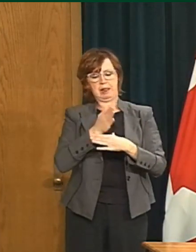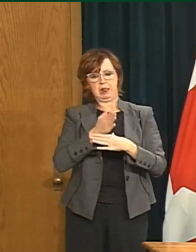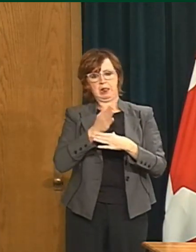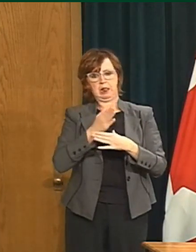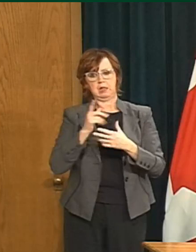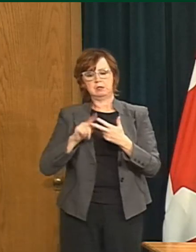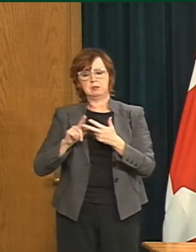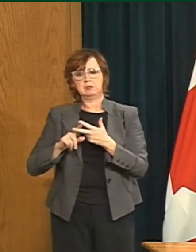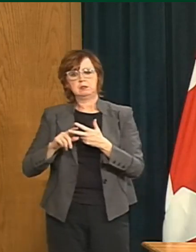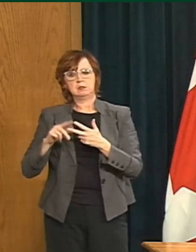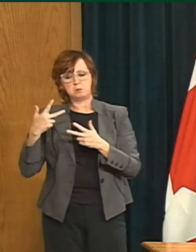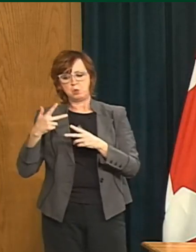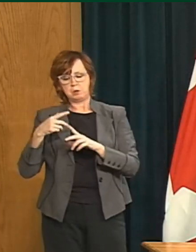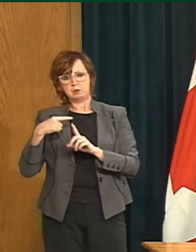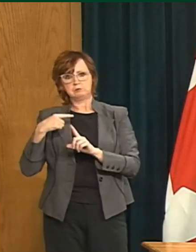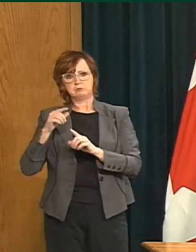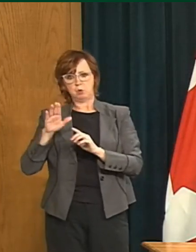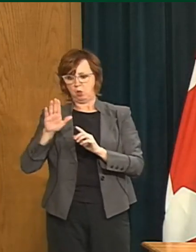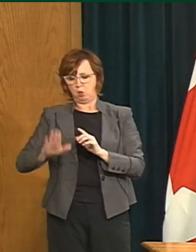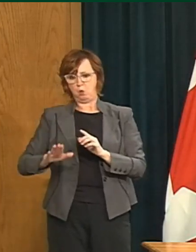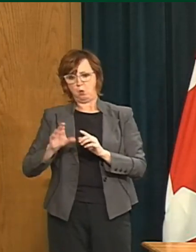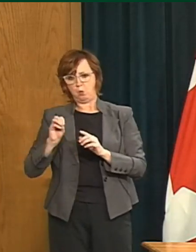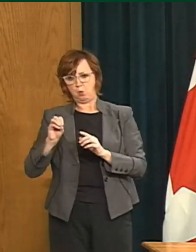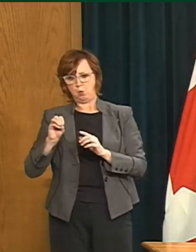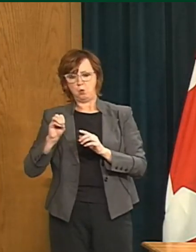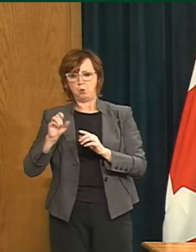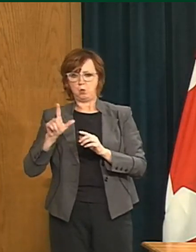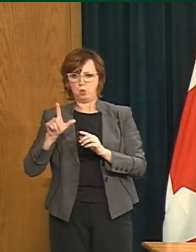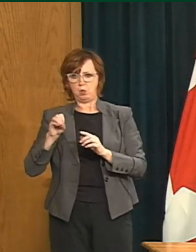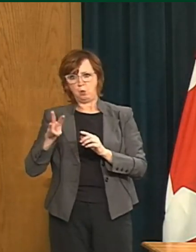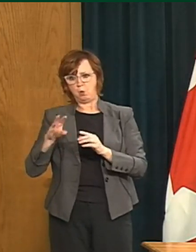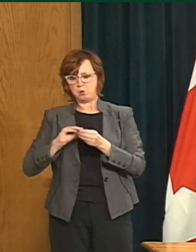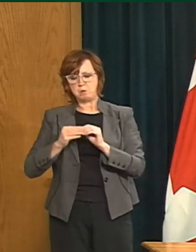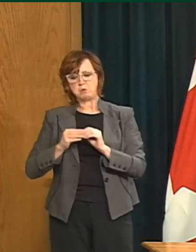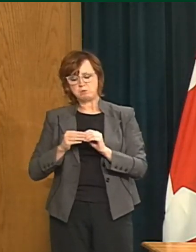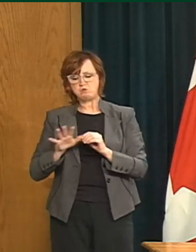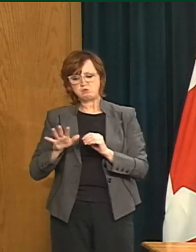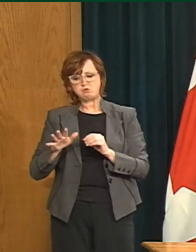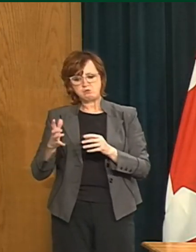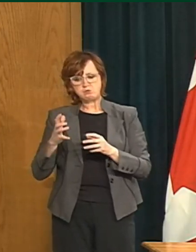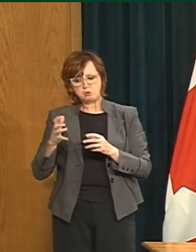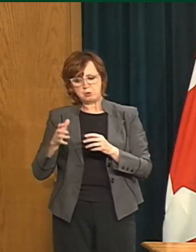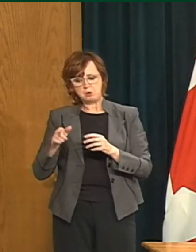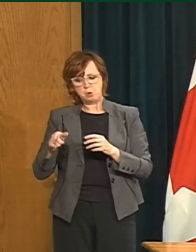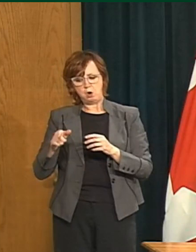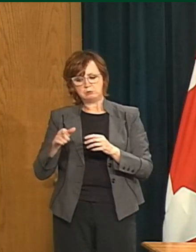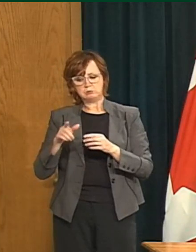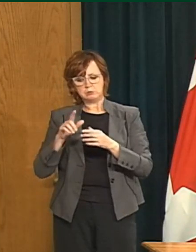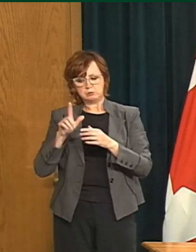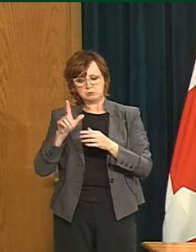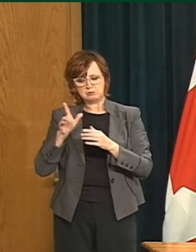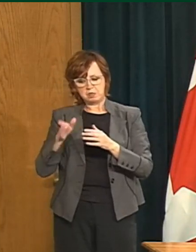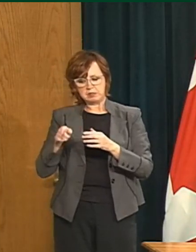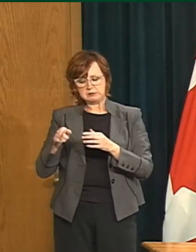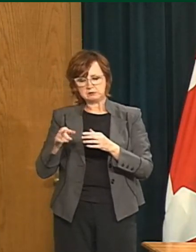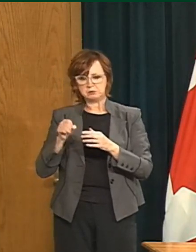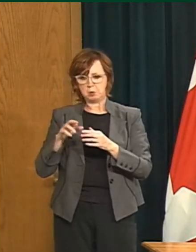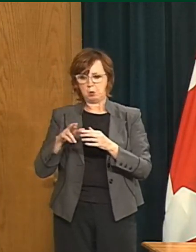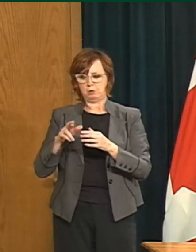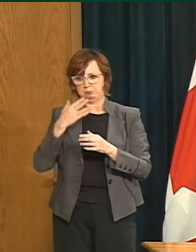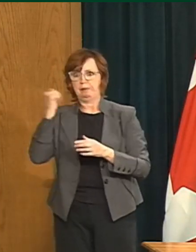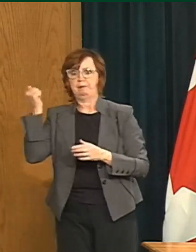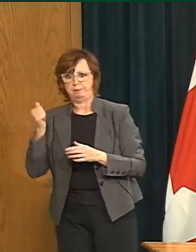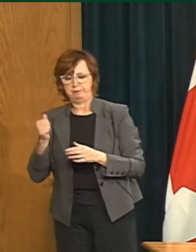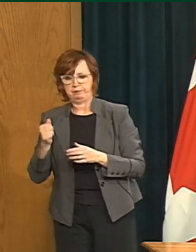actually, we want to be better than even scenario 3. And at this point, we seem to be better than scenario 3.